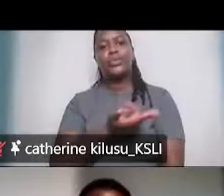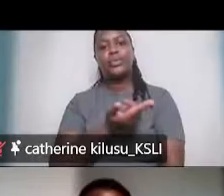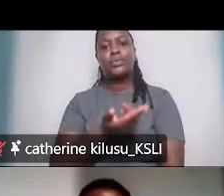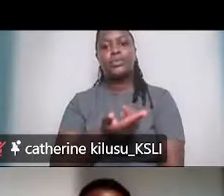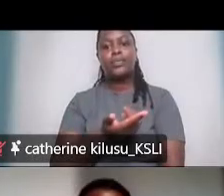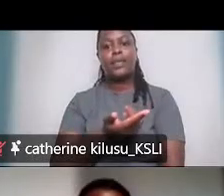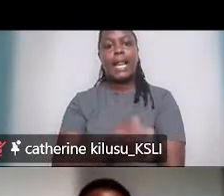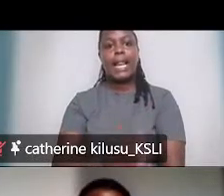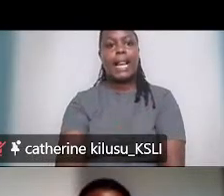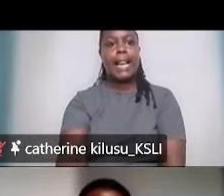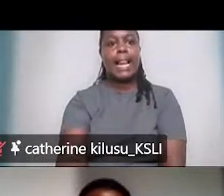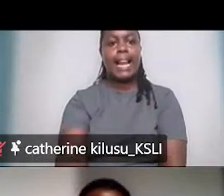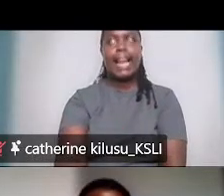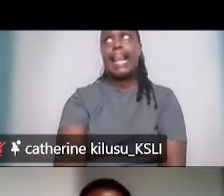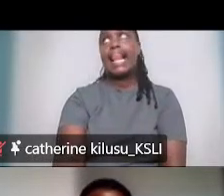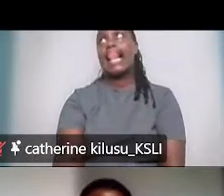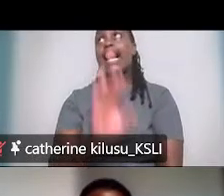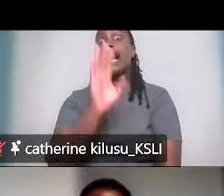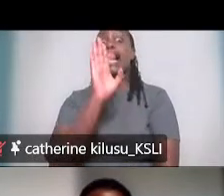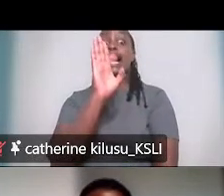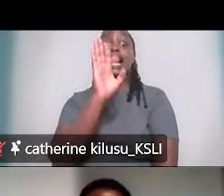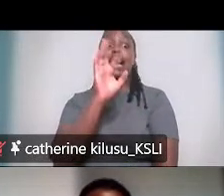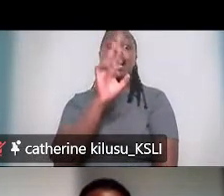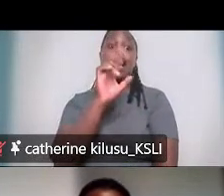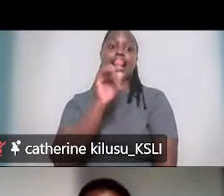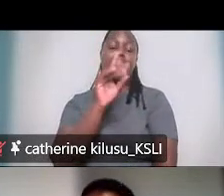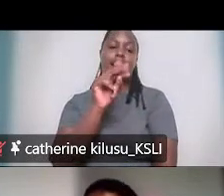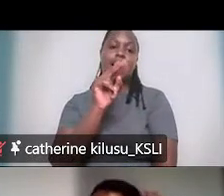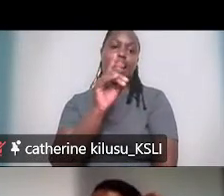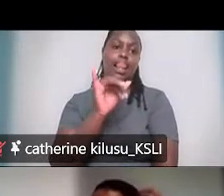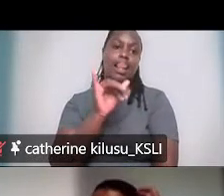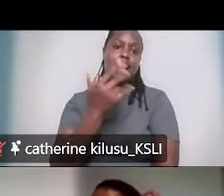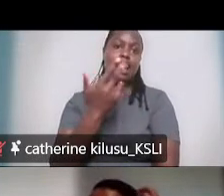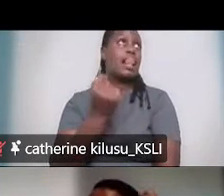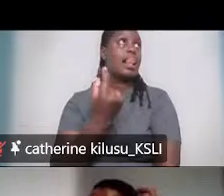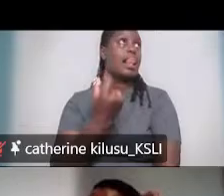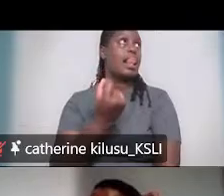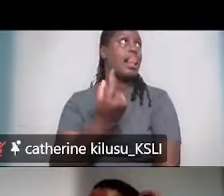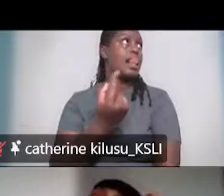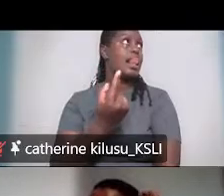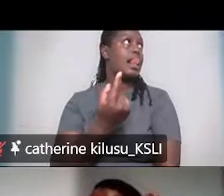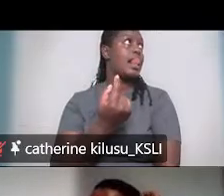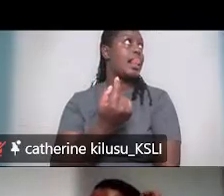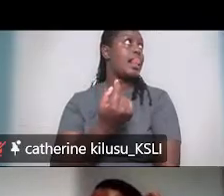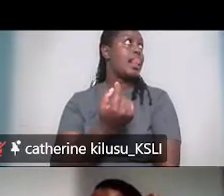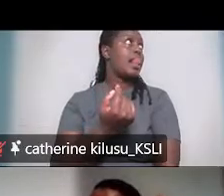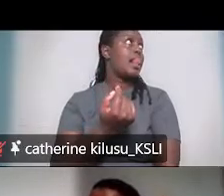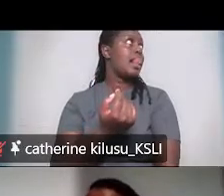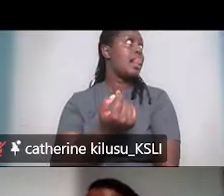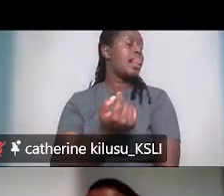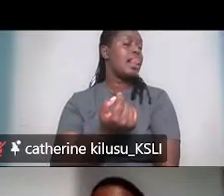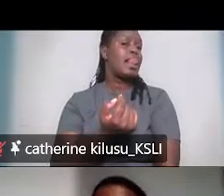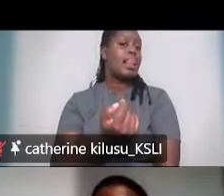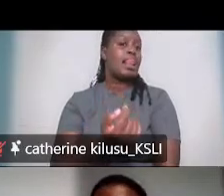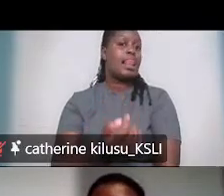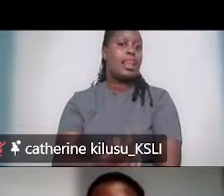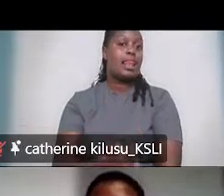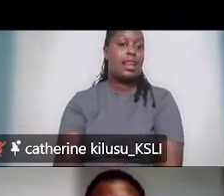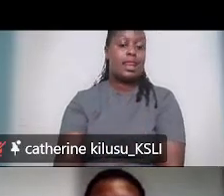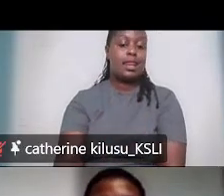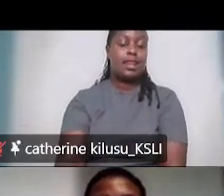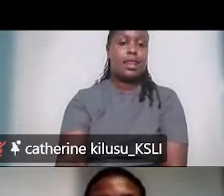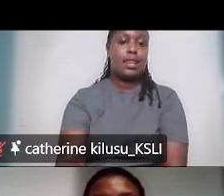a photo. It is Brandy. Give her a few seconds. Give her a few seconds, Thank you. please. Yes.